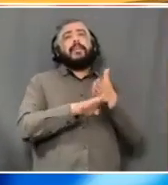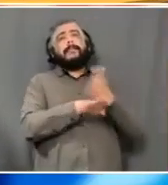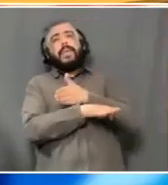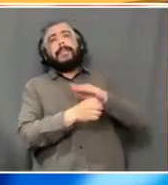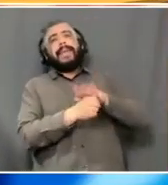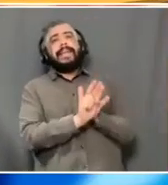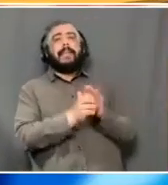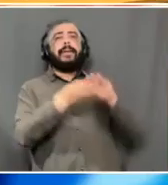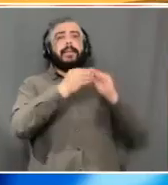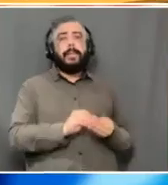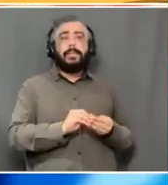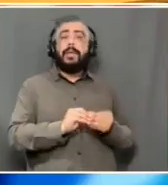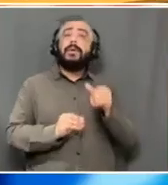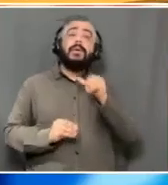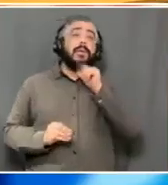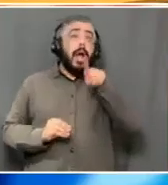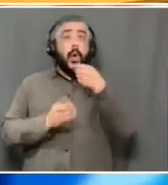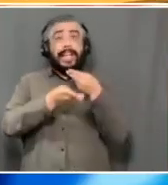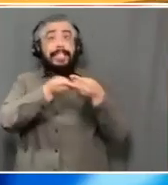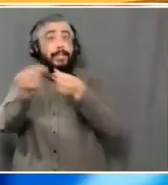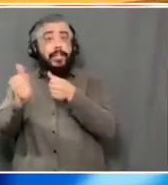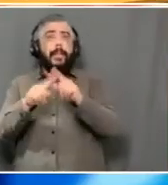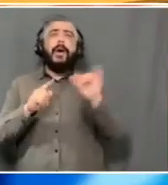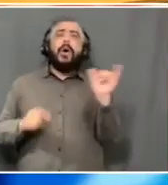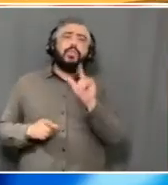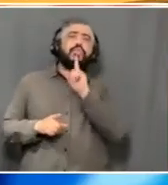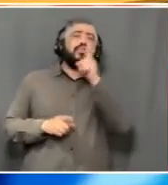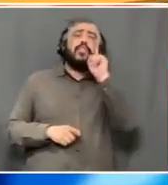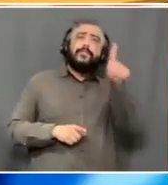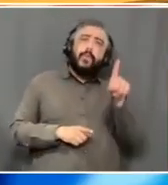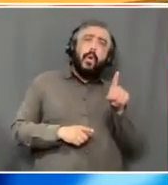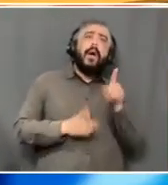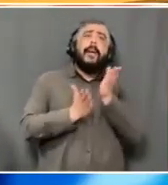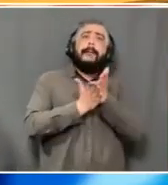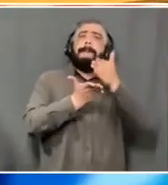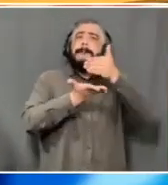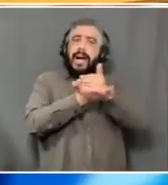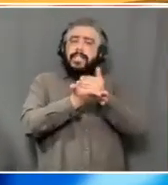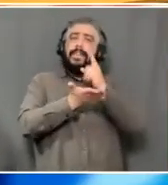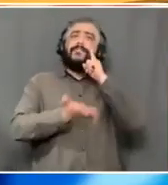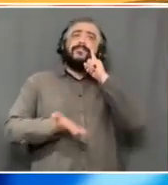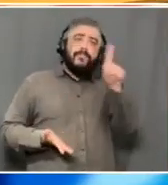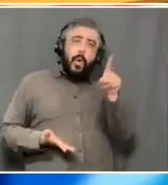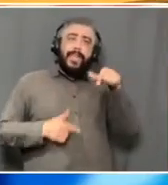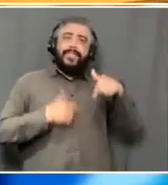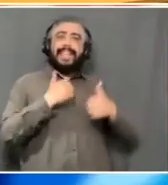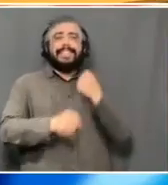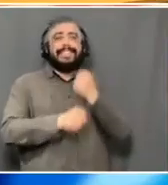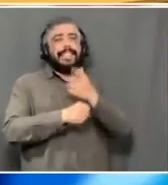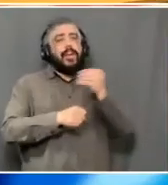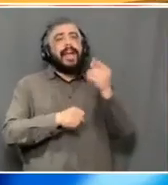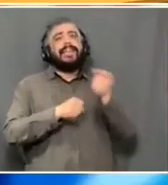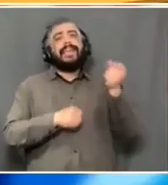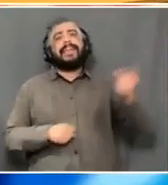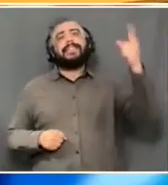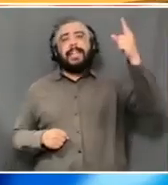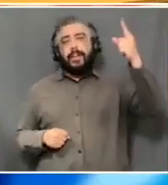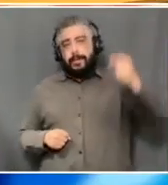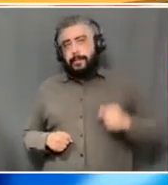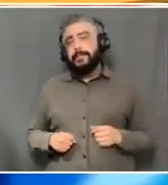look at the expenditures, but it's especially true when we look at budgets for this year and next school